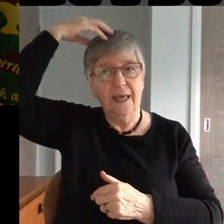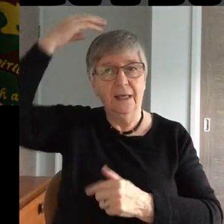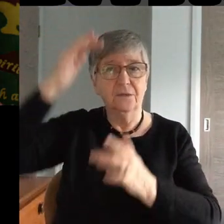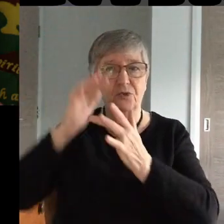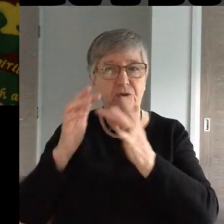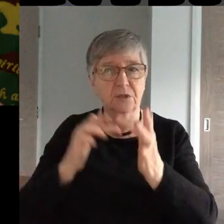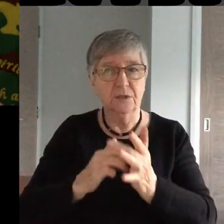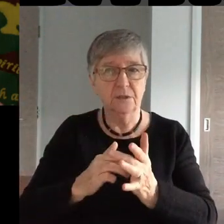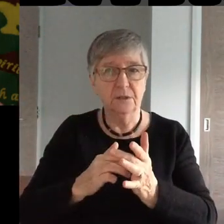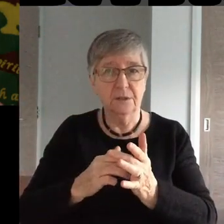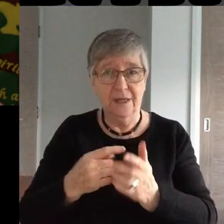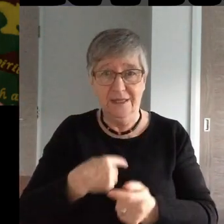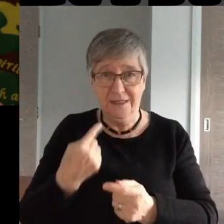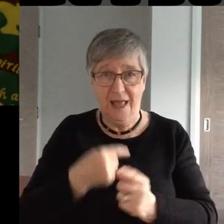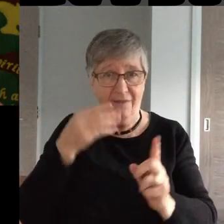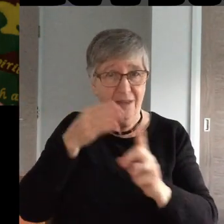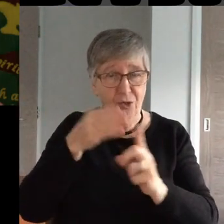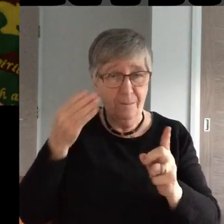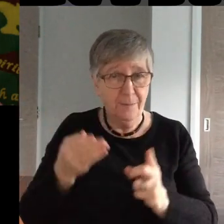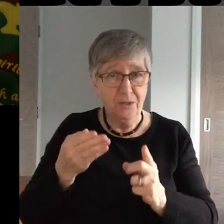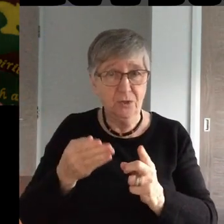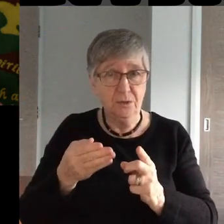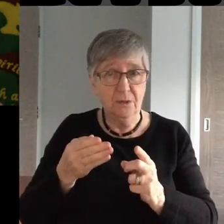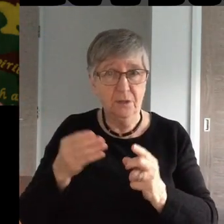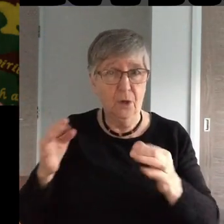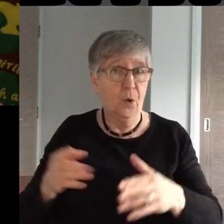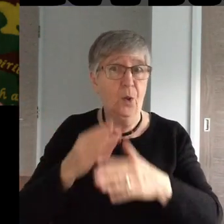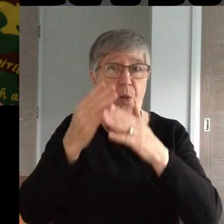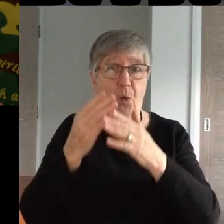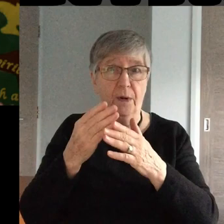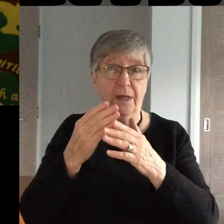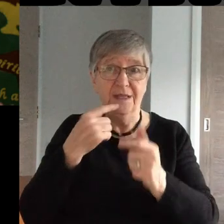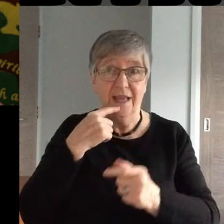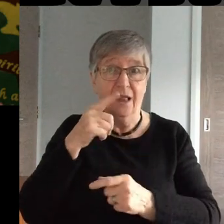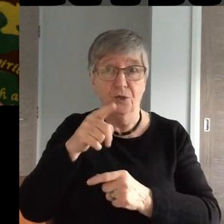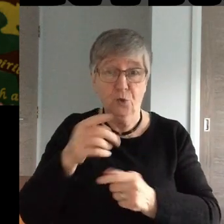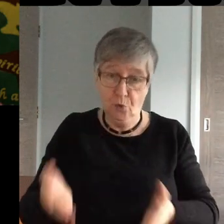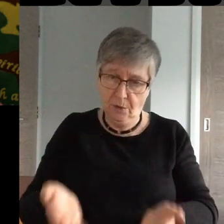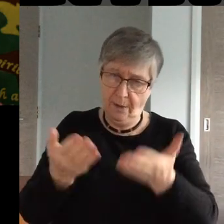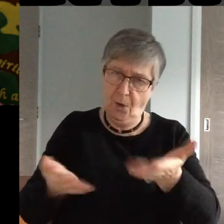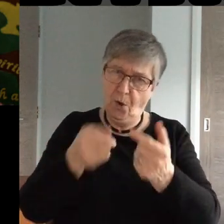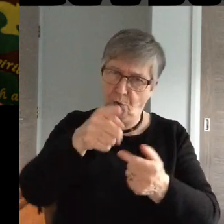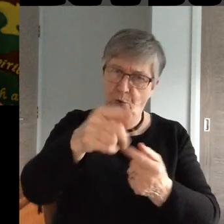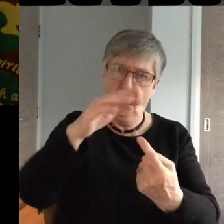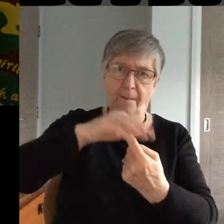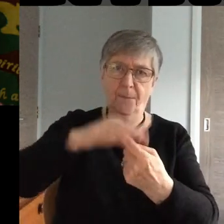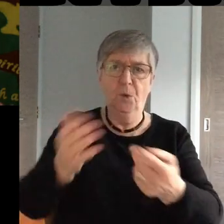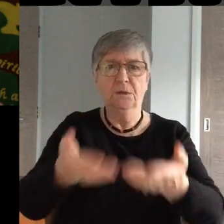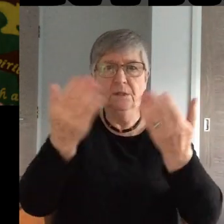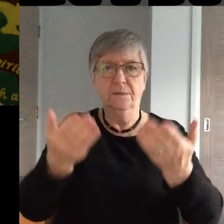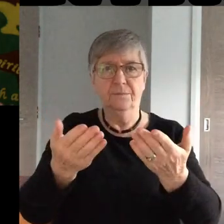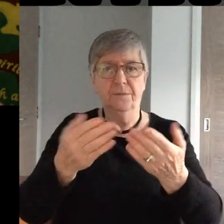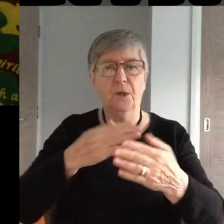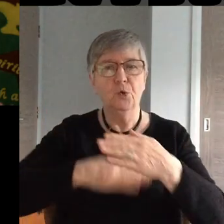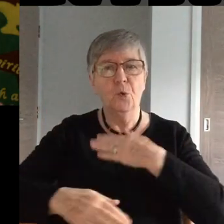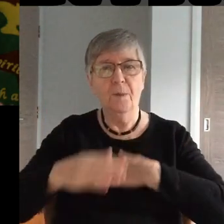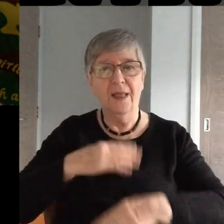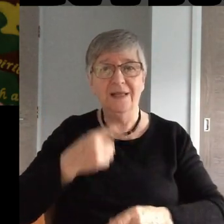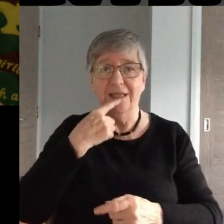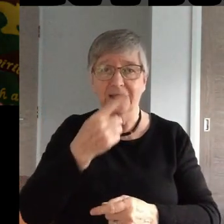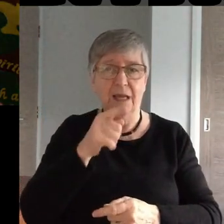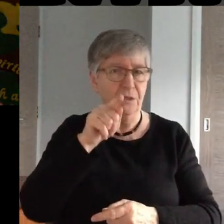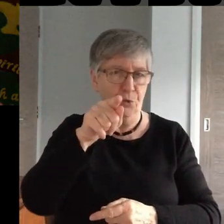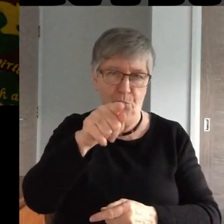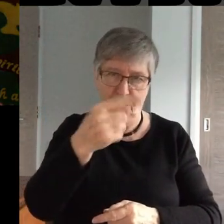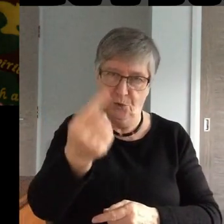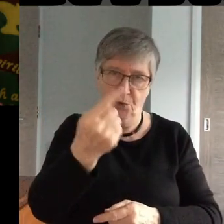He's saying, if selfish ambition and vain glory tell you to raise yourself up, humility tells you to draw yourself down. If you want to be a